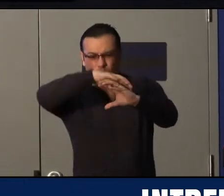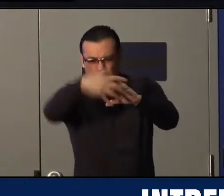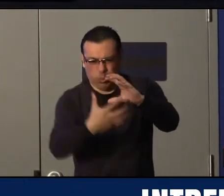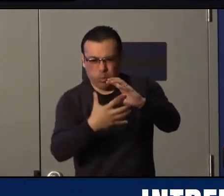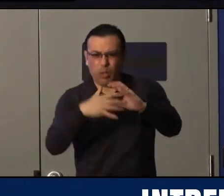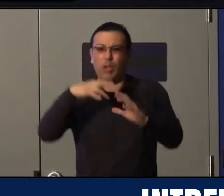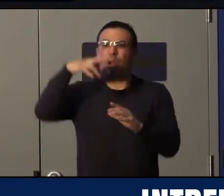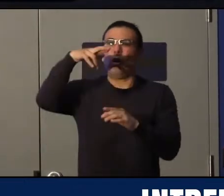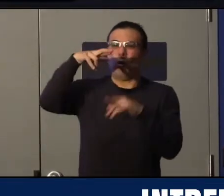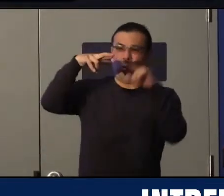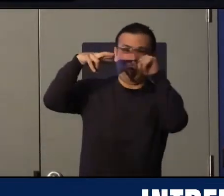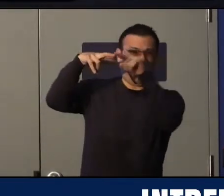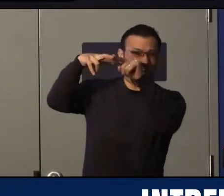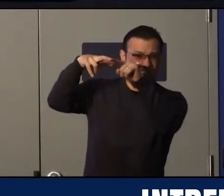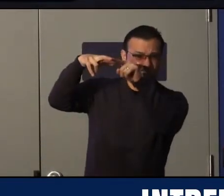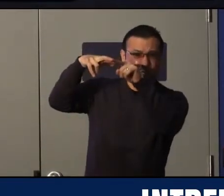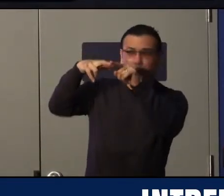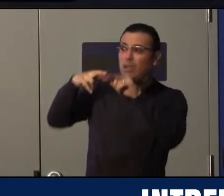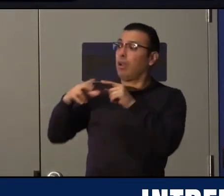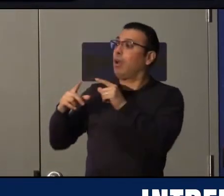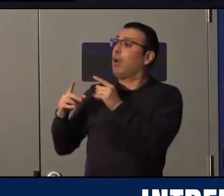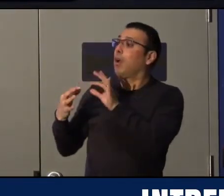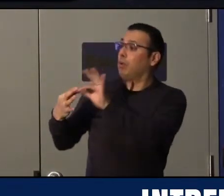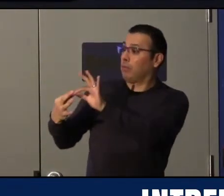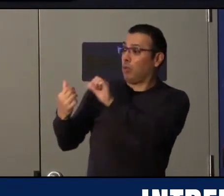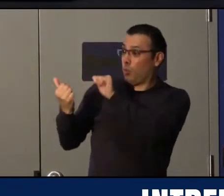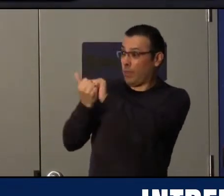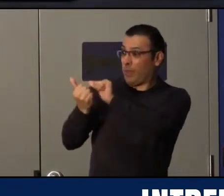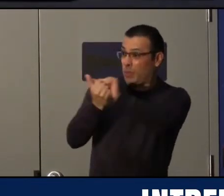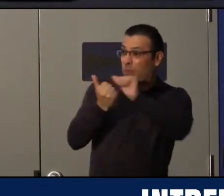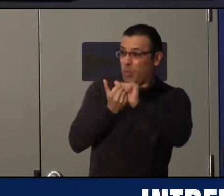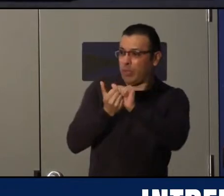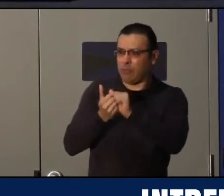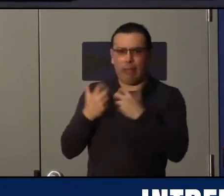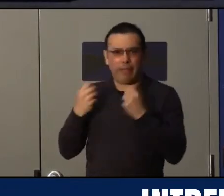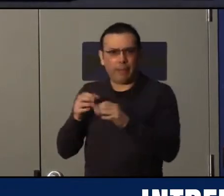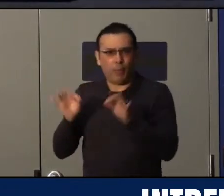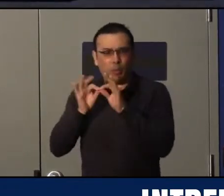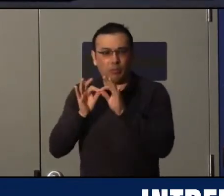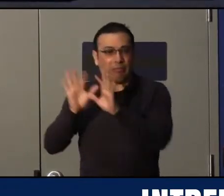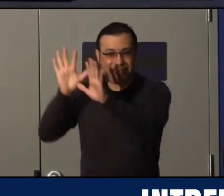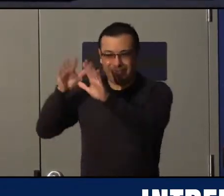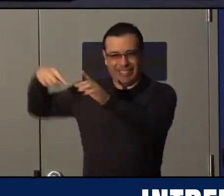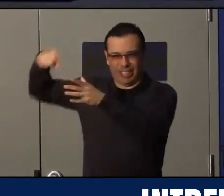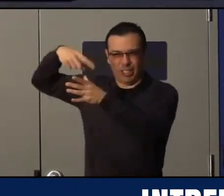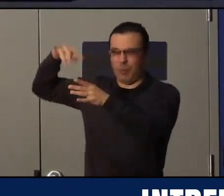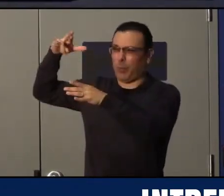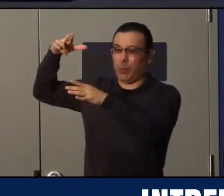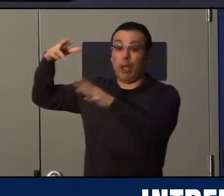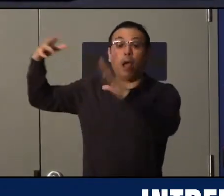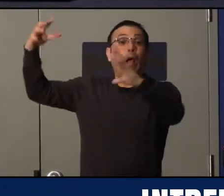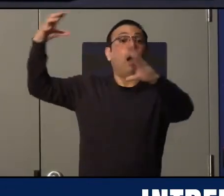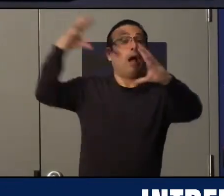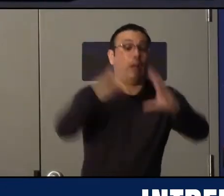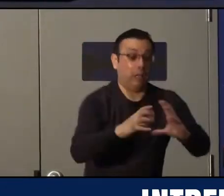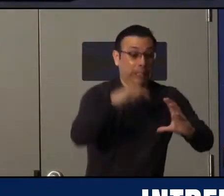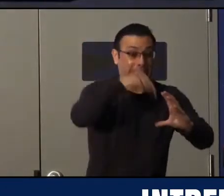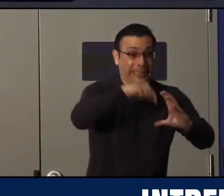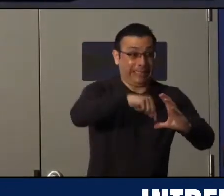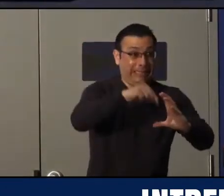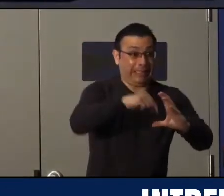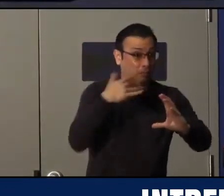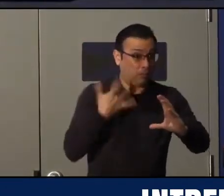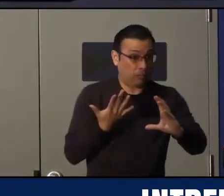our crewmates. In contrast, here on Spaceship Earth, we pollute our atmosphere, our oceans,